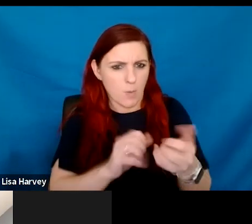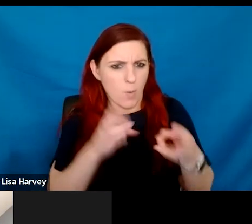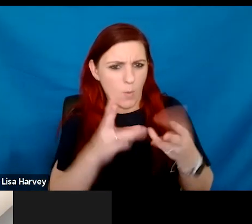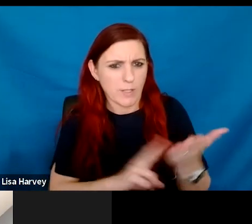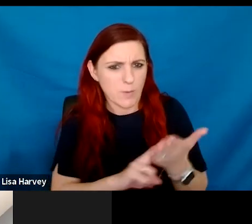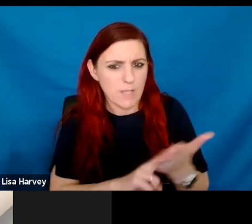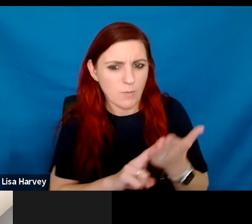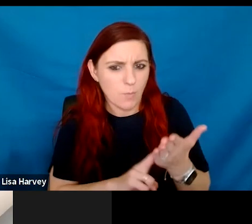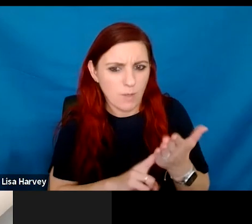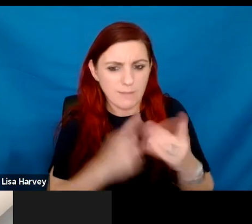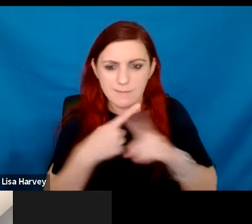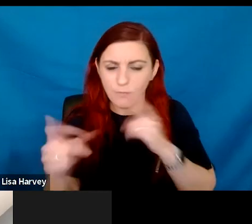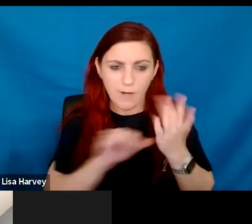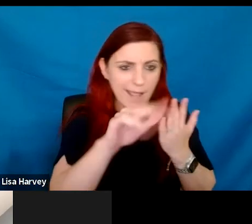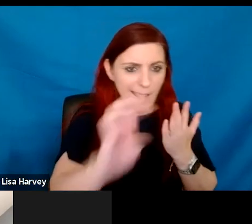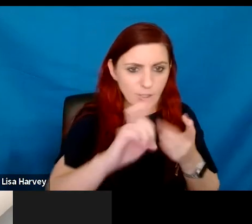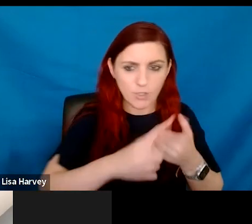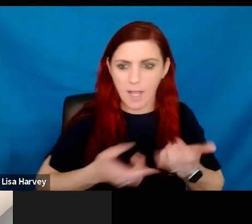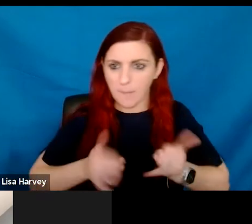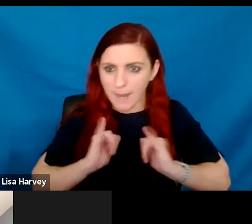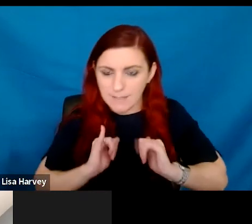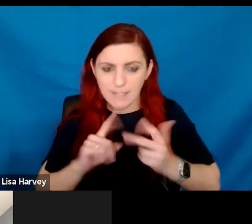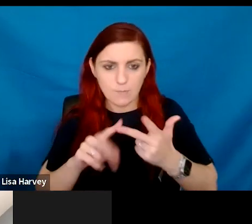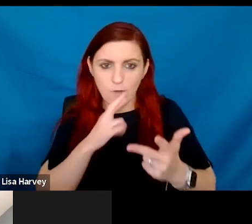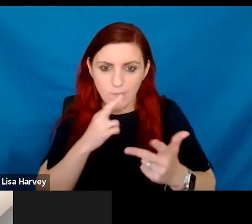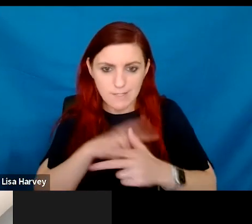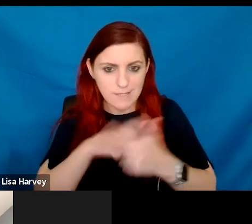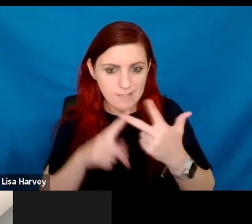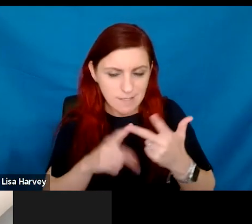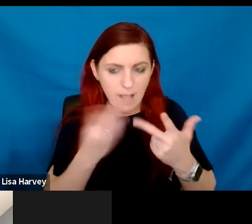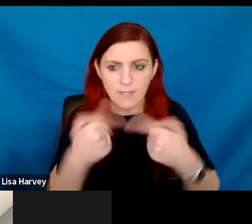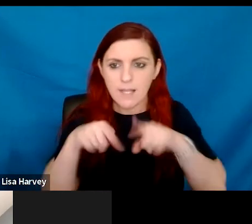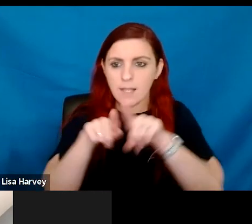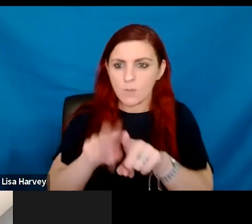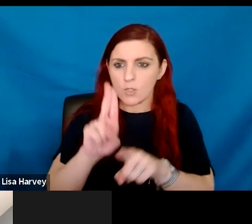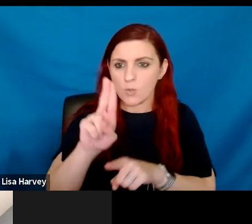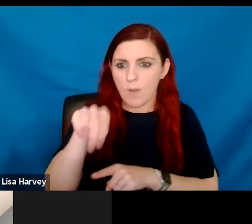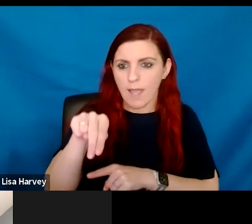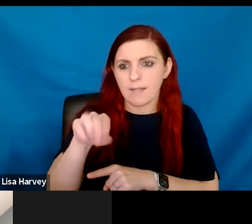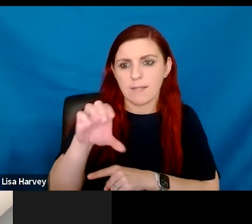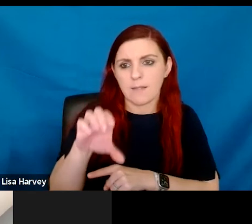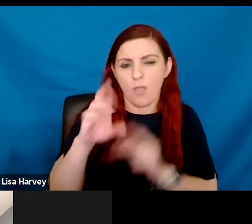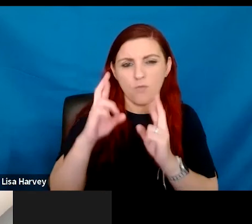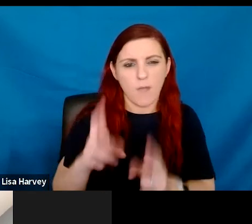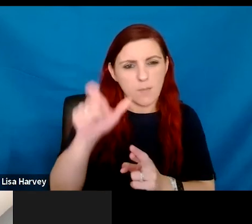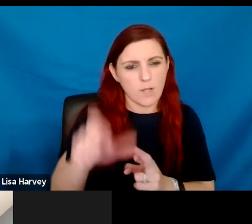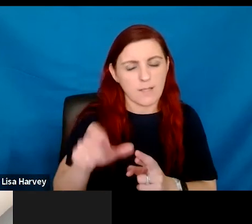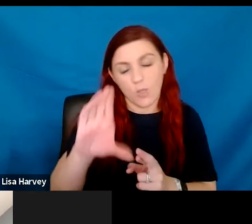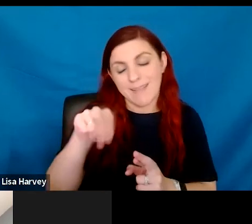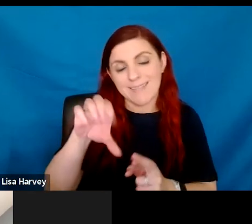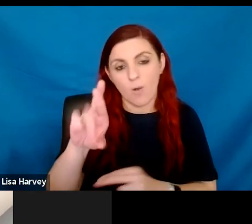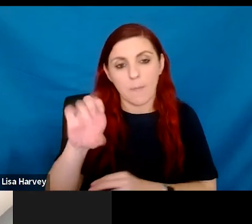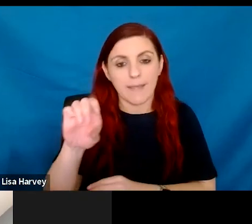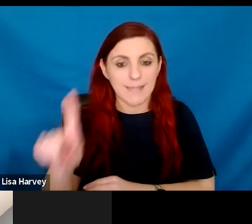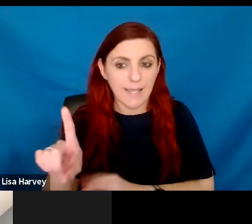of ages, abilities and preferences. This is also aligned with the UN Convention on the Rights of Persons with Disabilities,